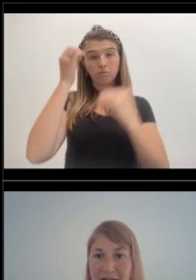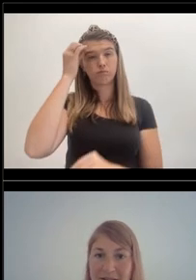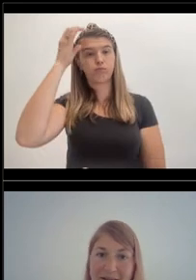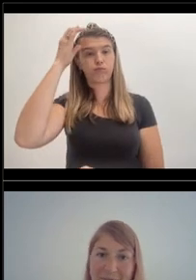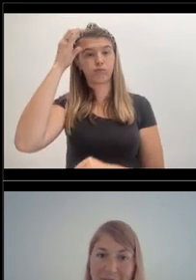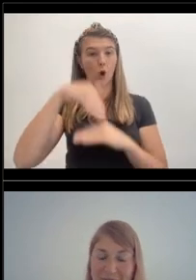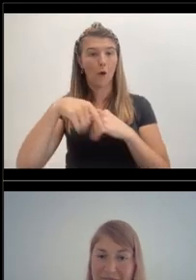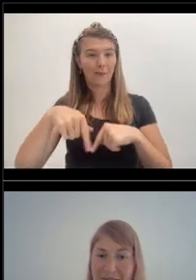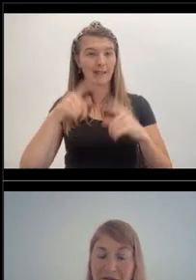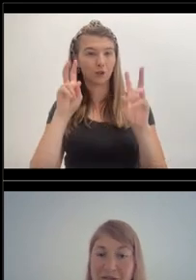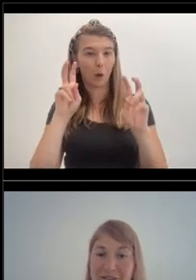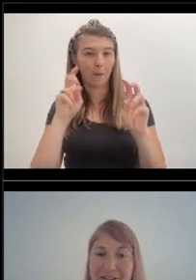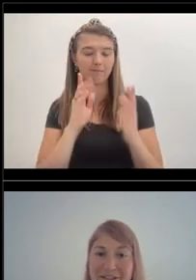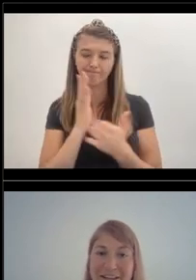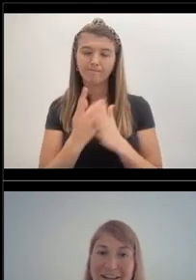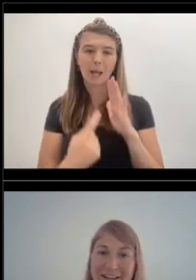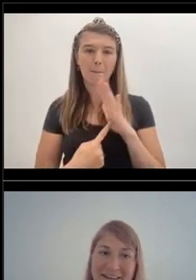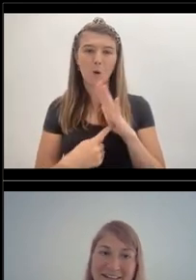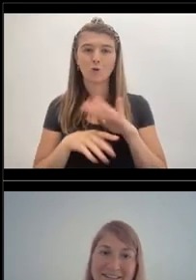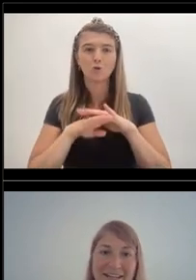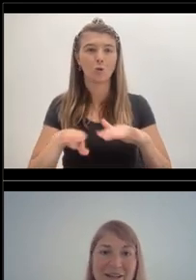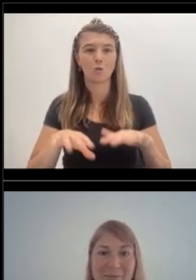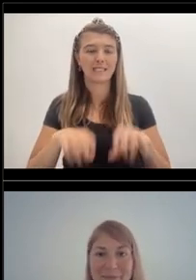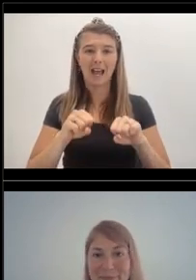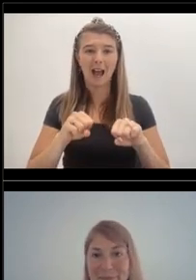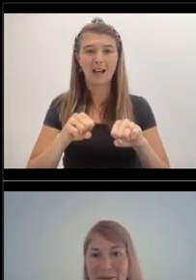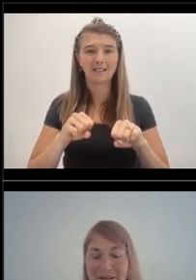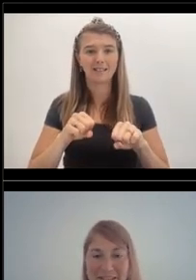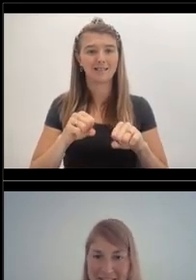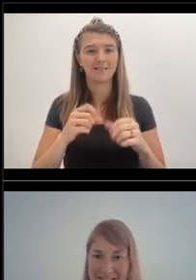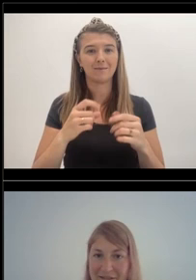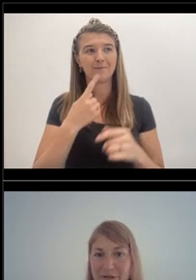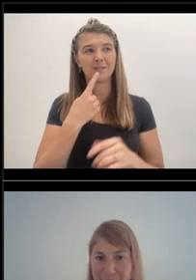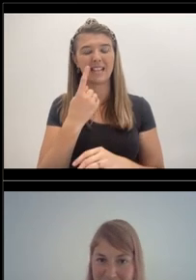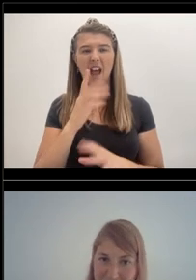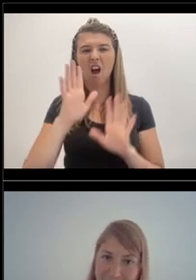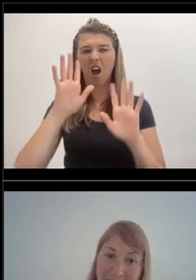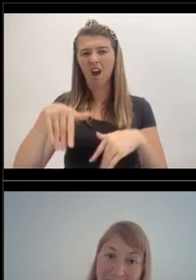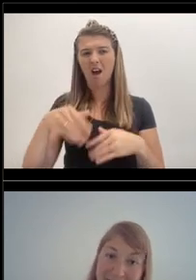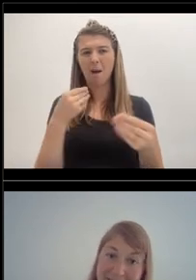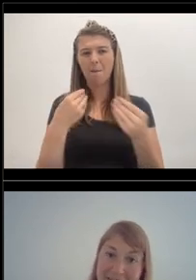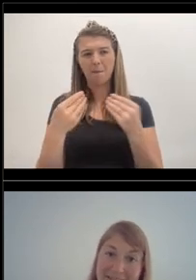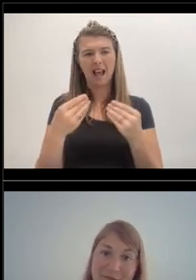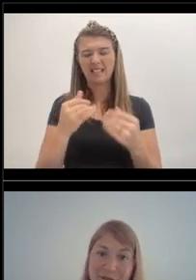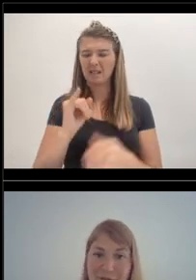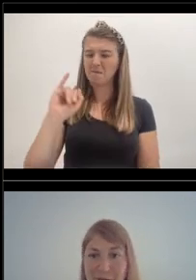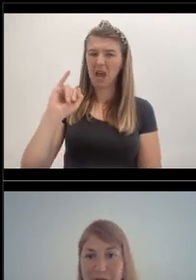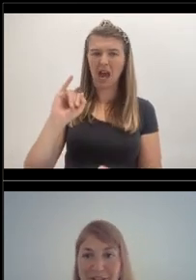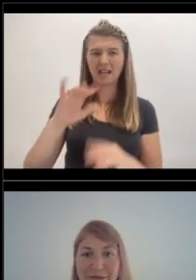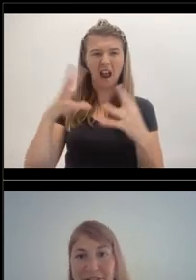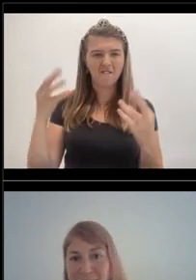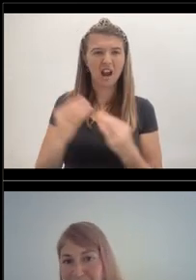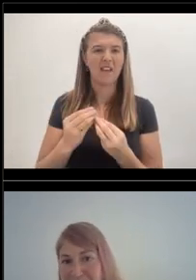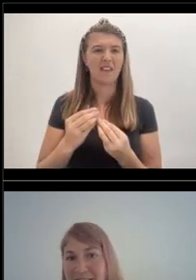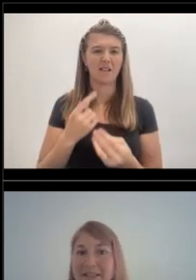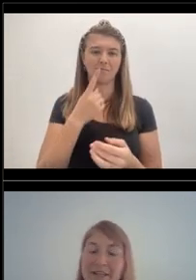And don't start saying plastic is altogether bad and we should only